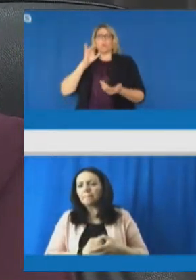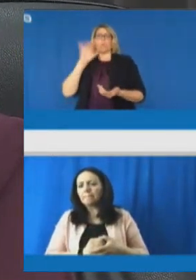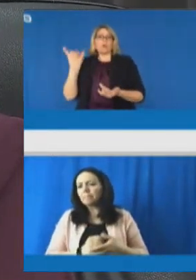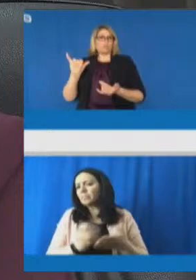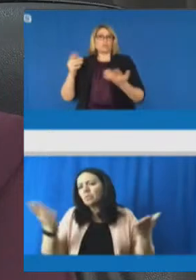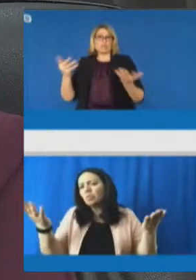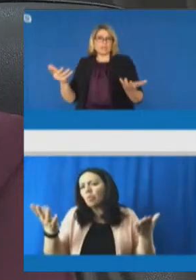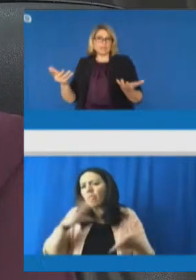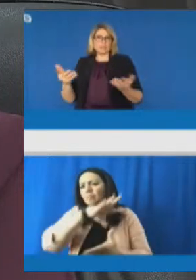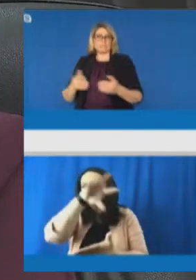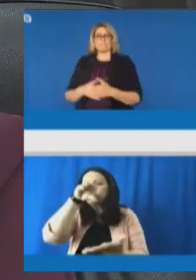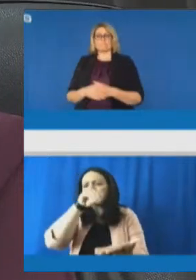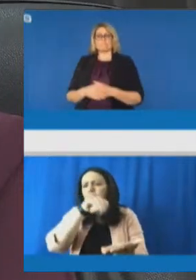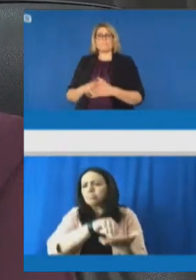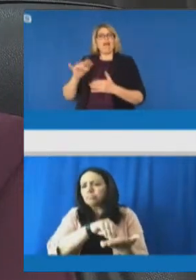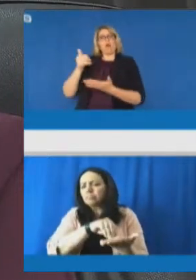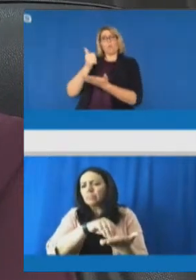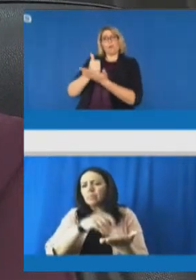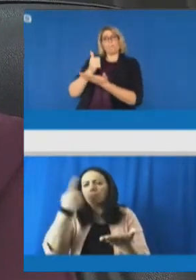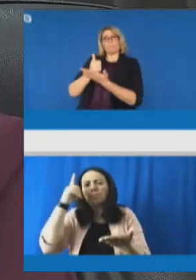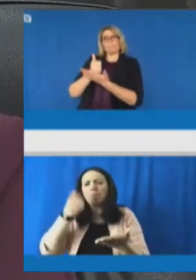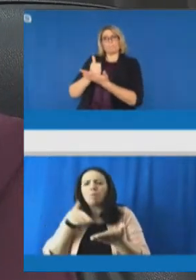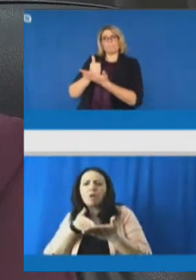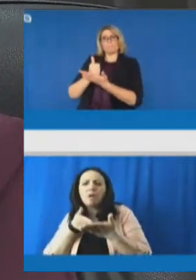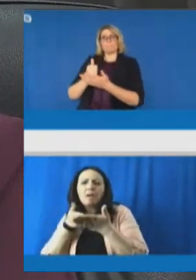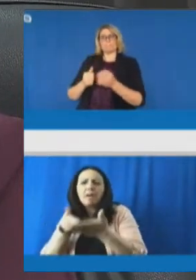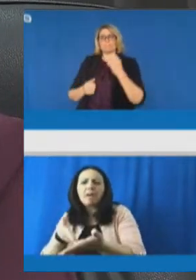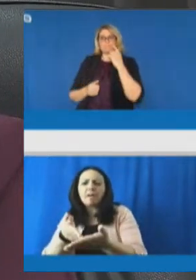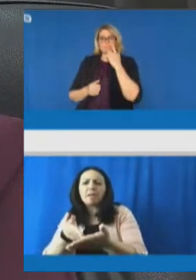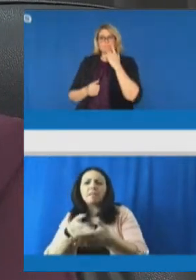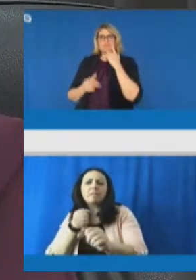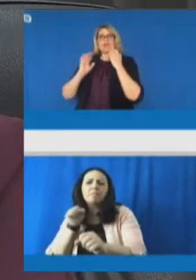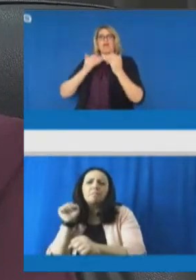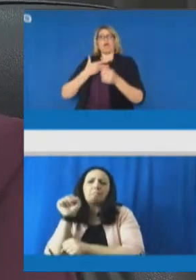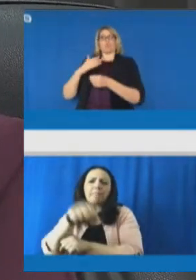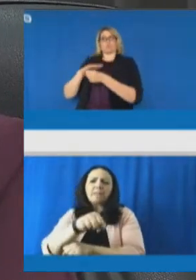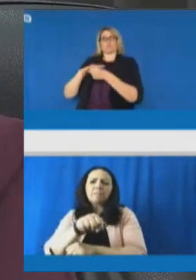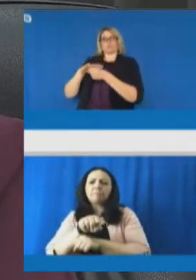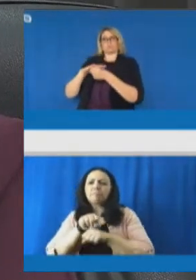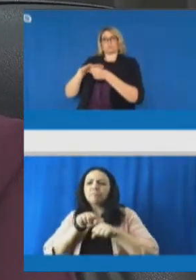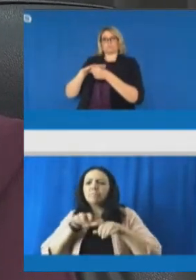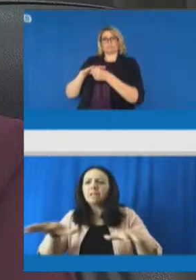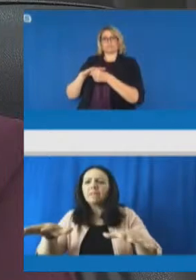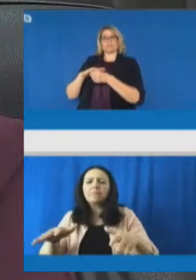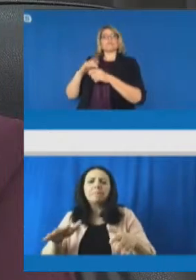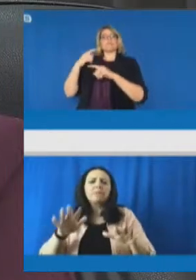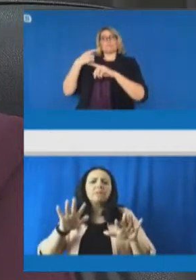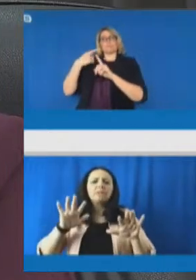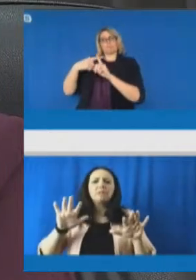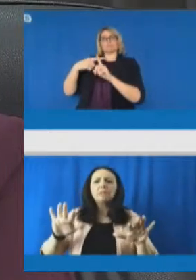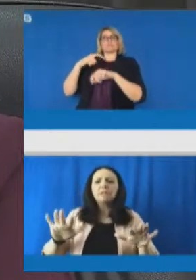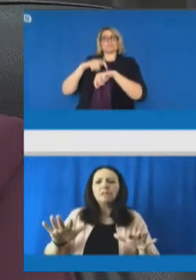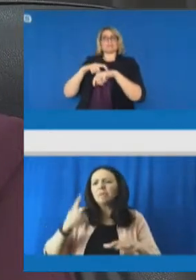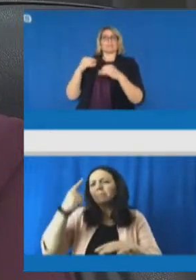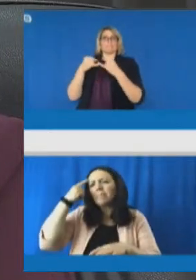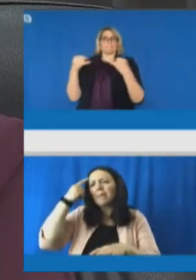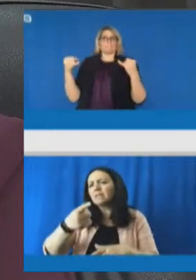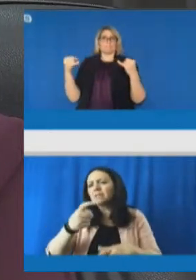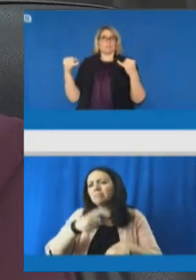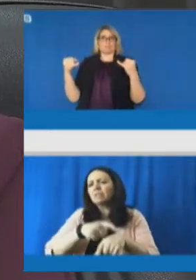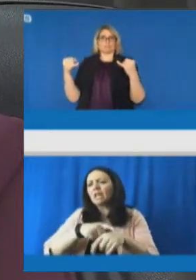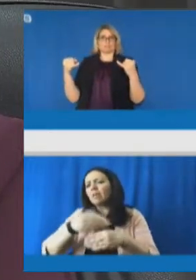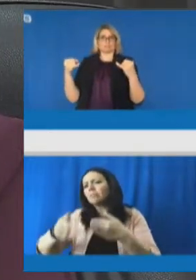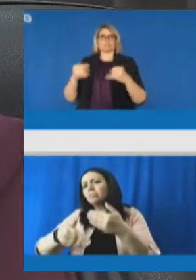are aligned in every way possible. We do have all the same information to work with in terms of the evidence-based information, but we always do tailor